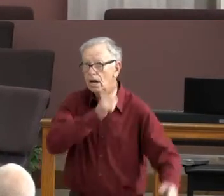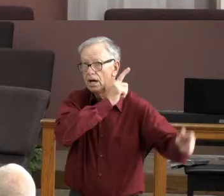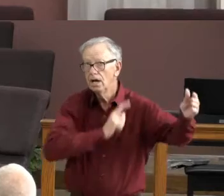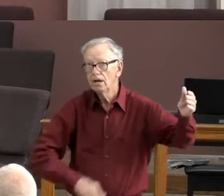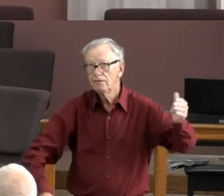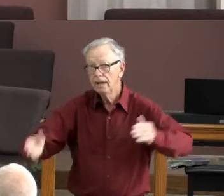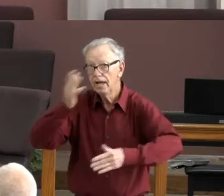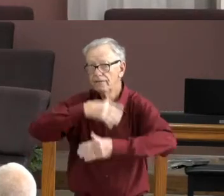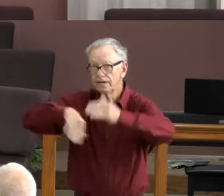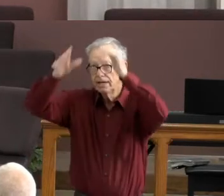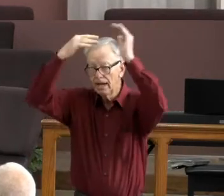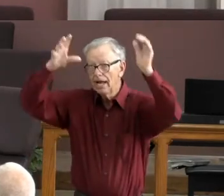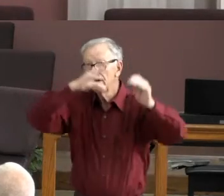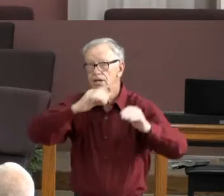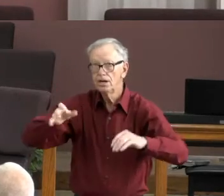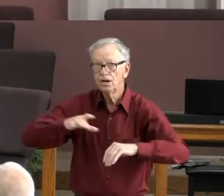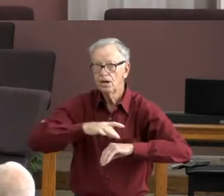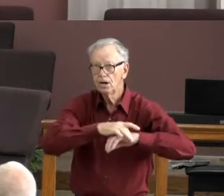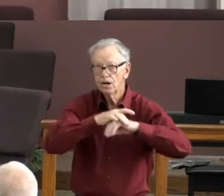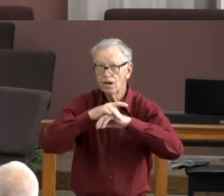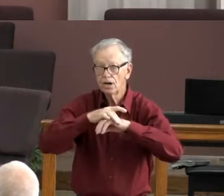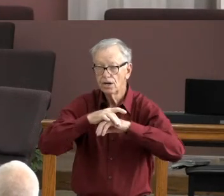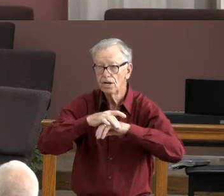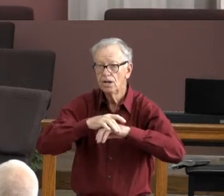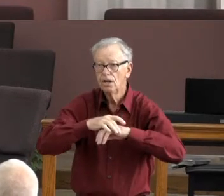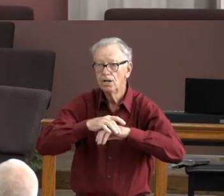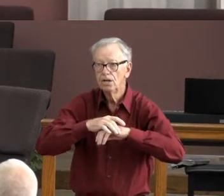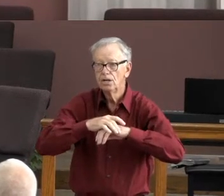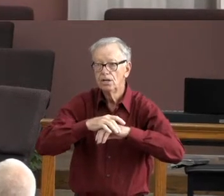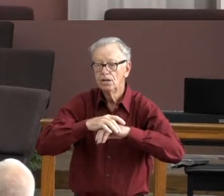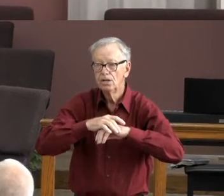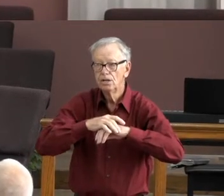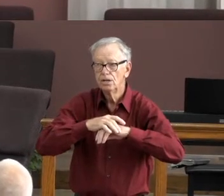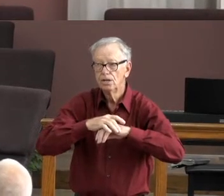Lord of heaven and